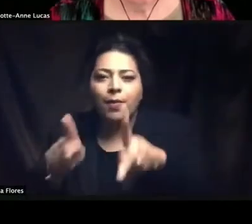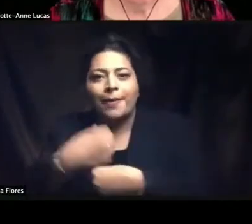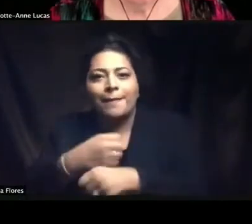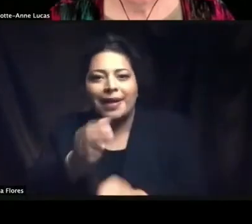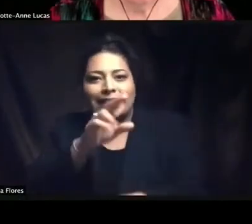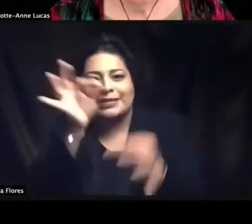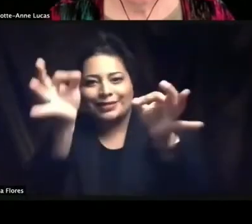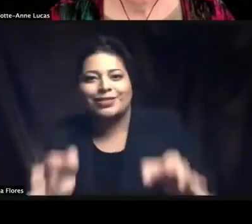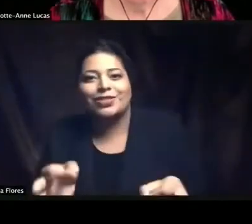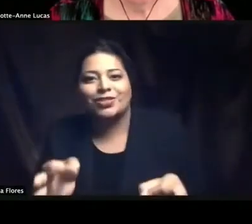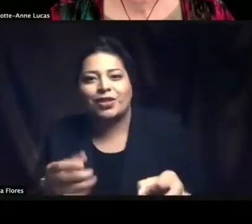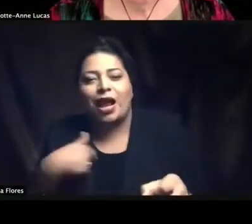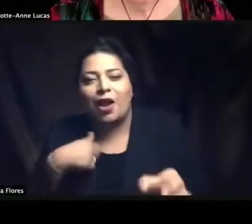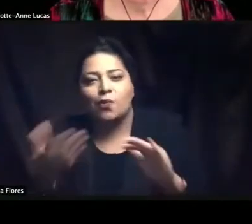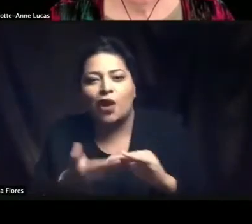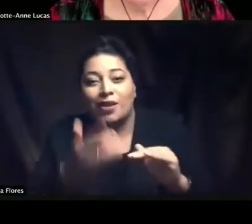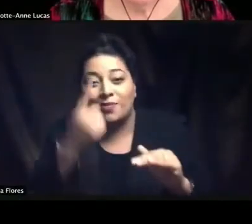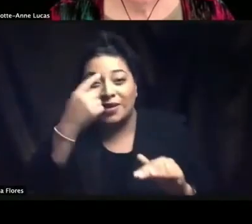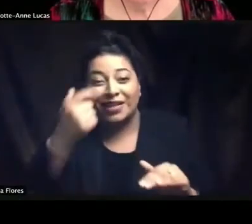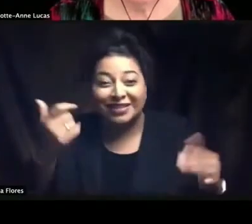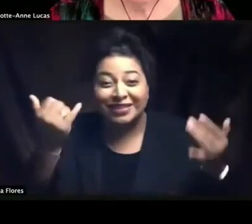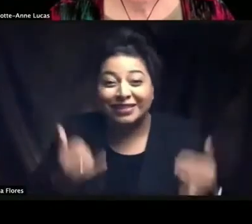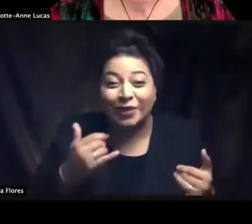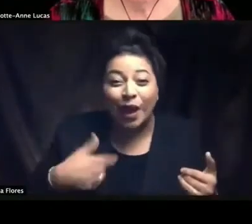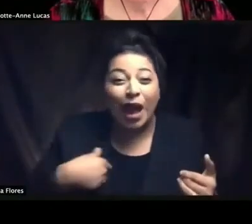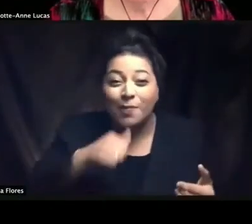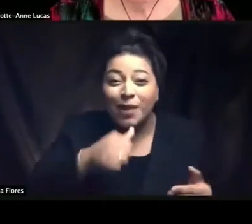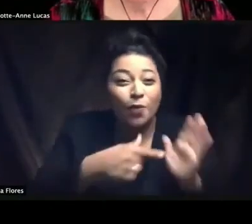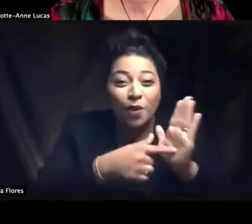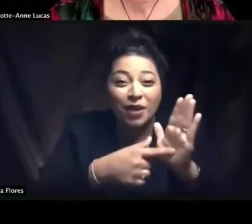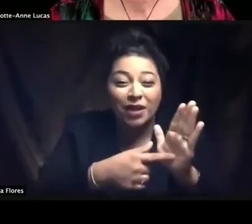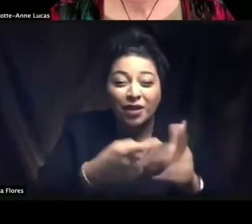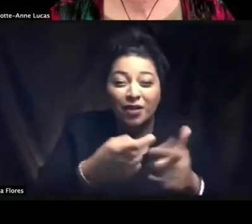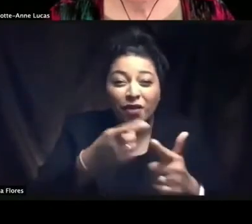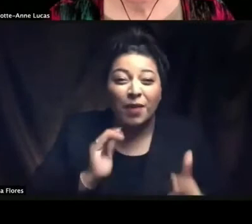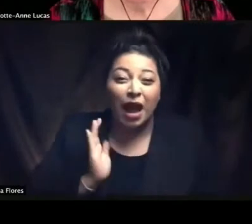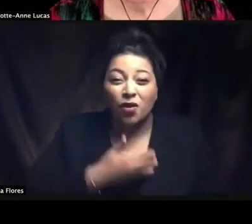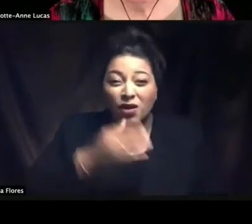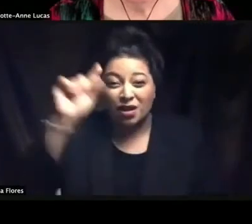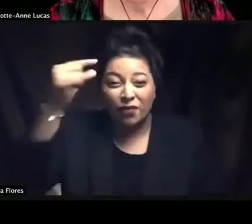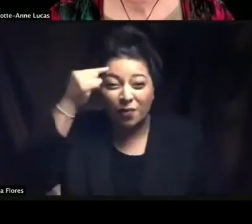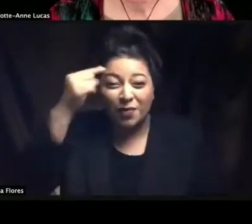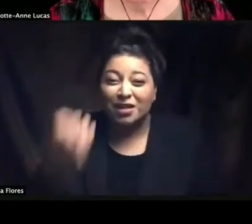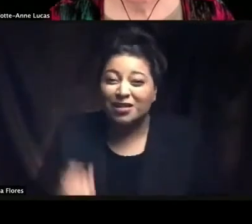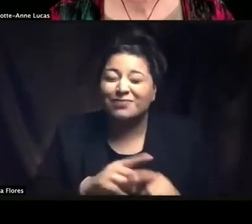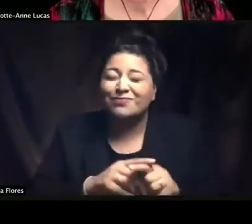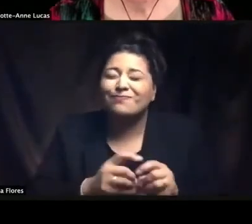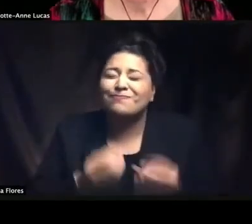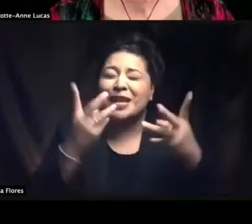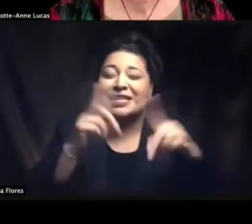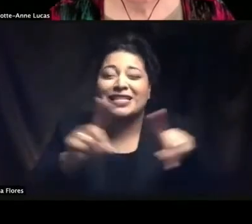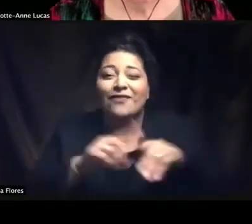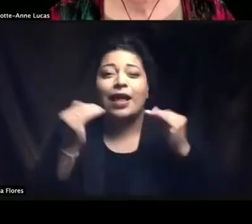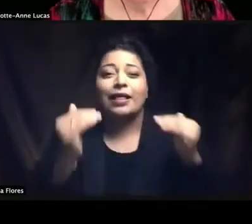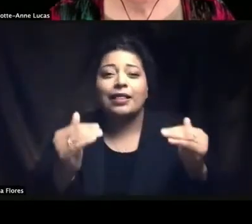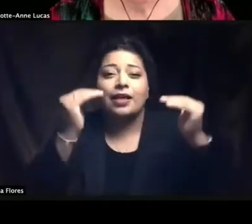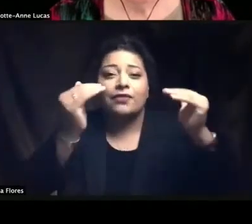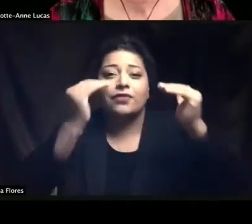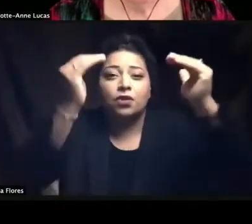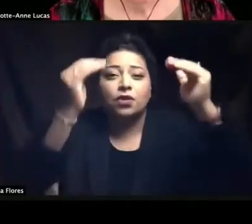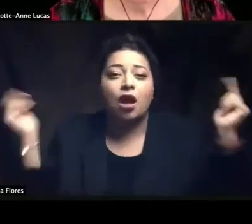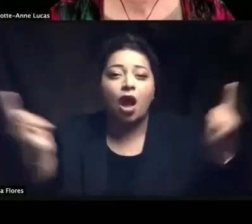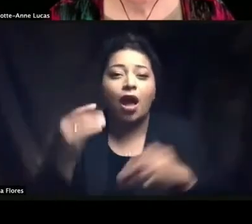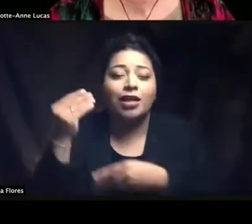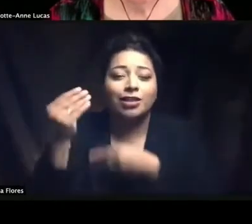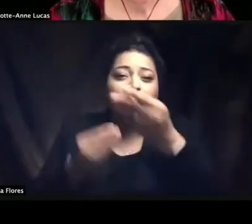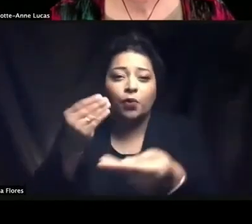diets. I'm running because to this day, I am not represented by our government on a number of levels. Every generation is represented on the